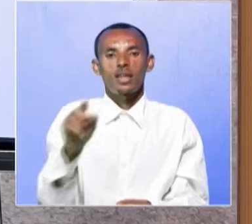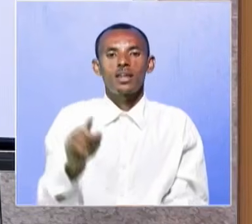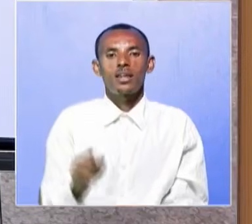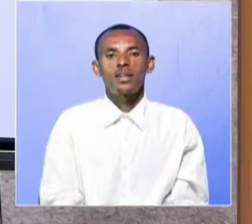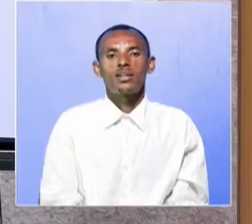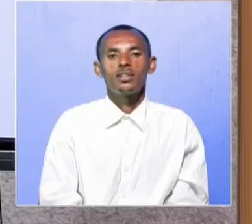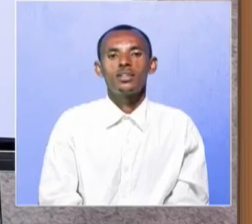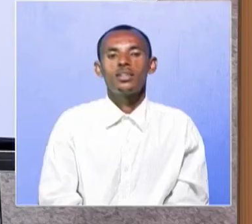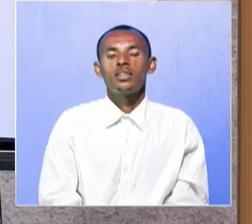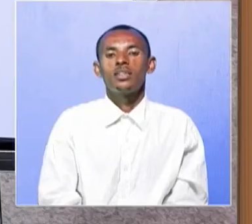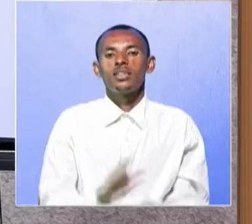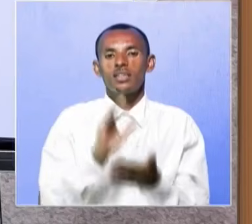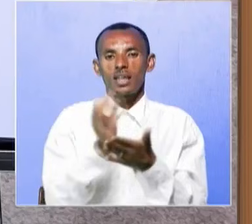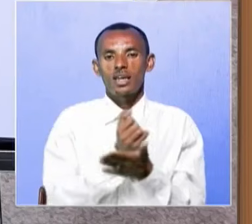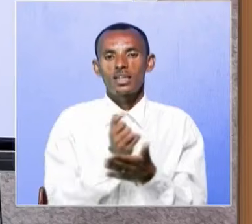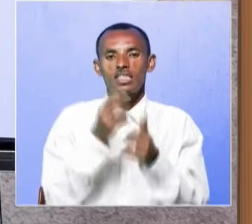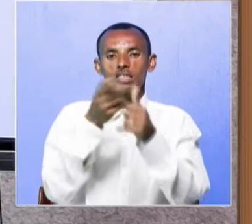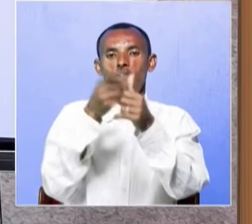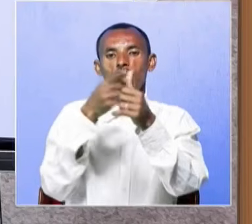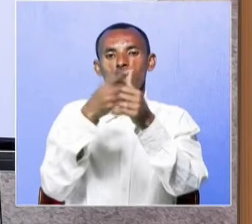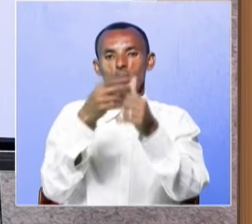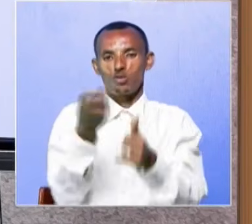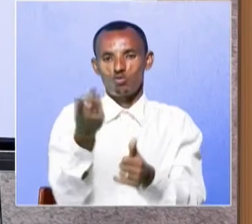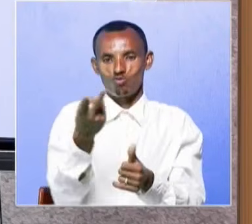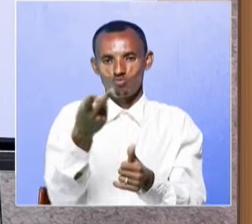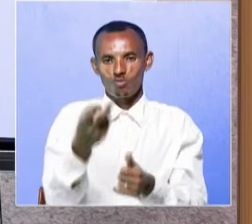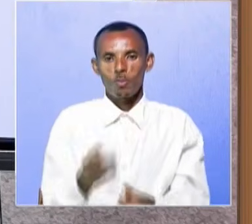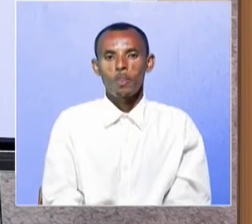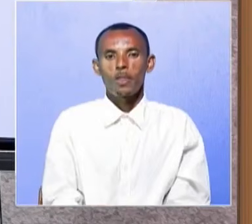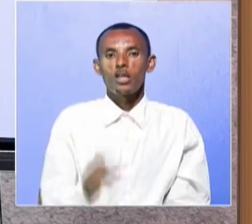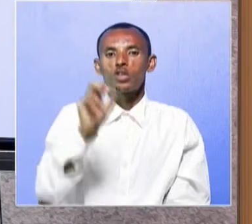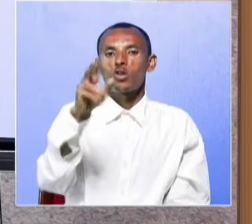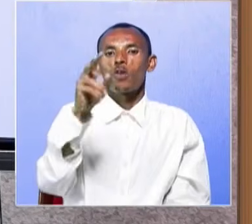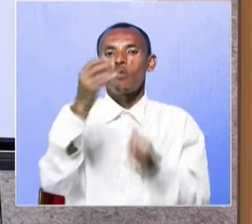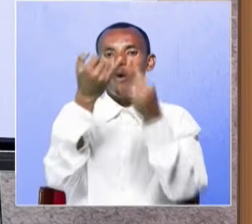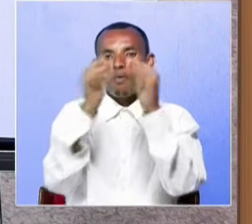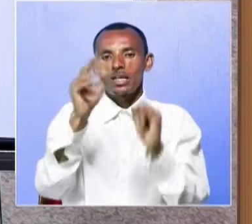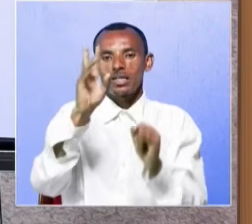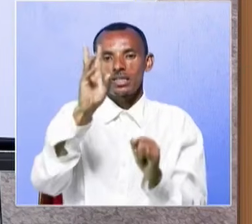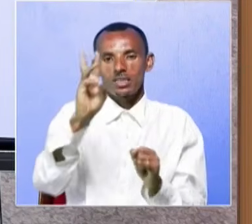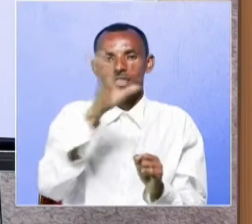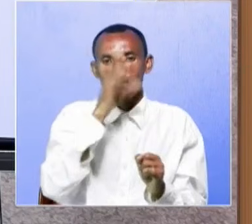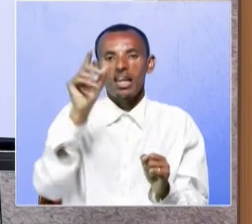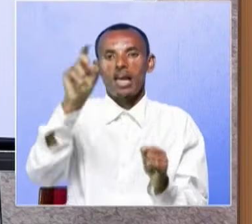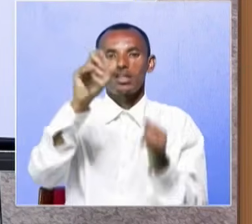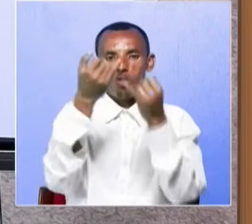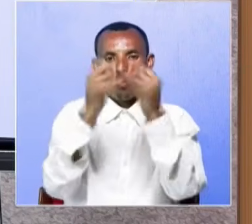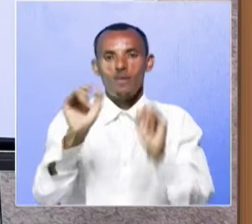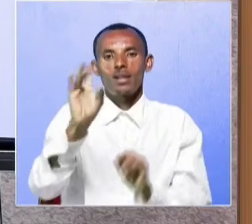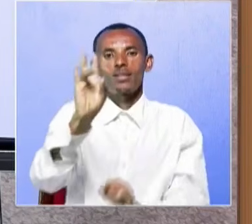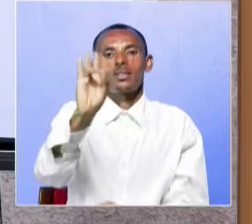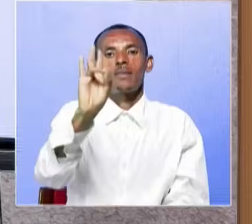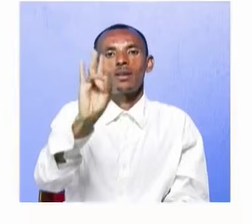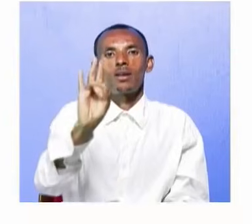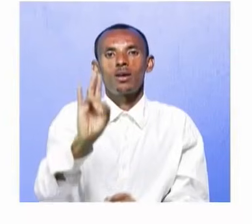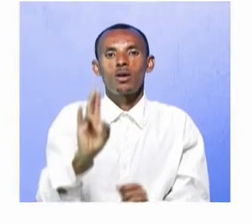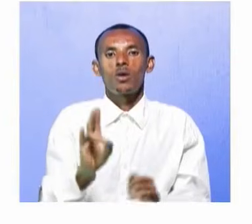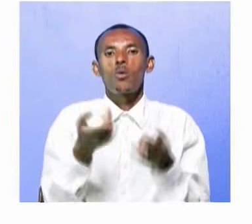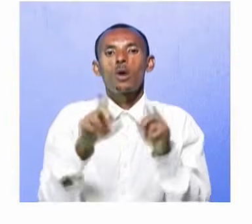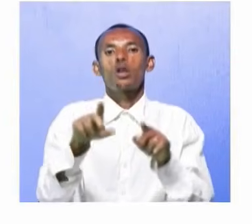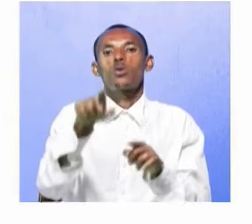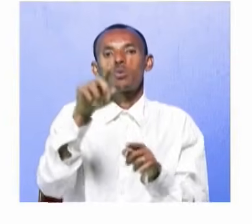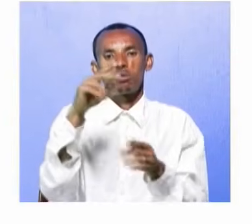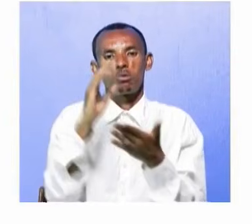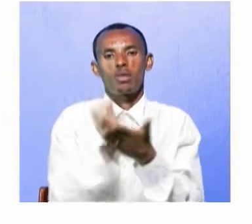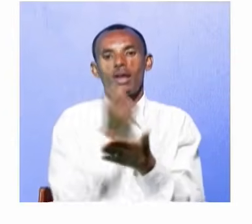so take the first two, 12 over 6 and x over 7. So whenever you take